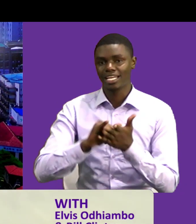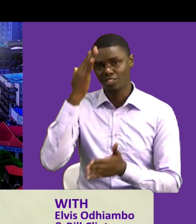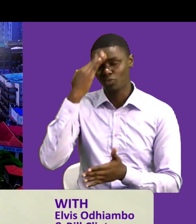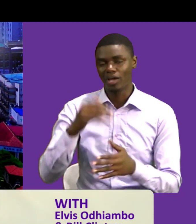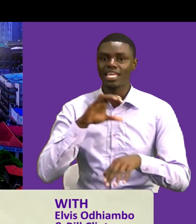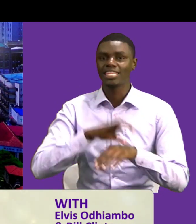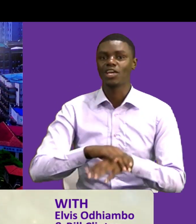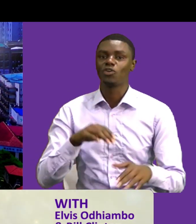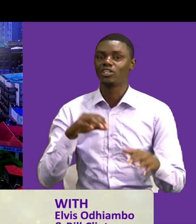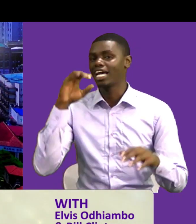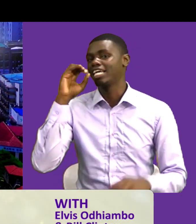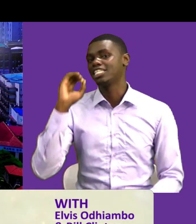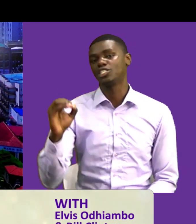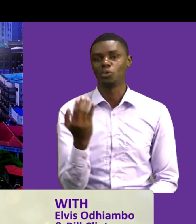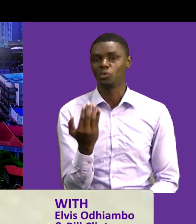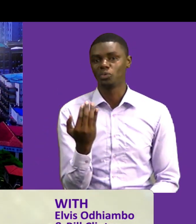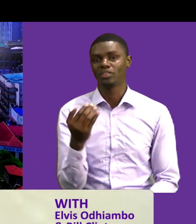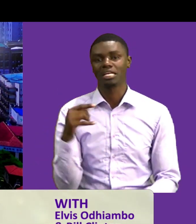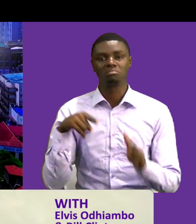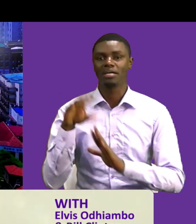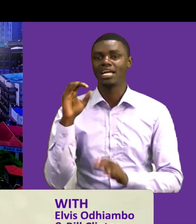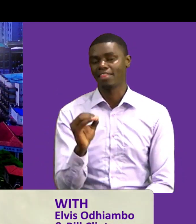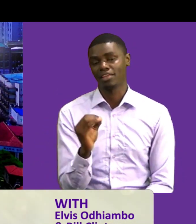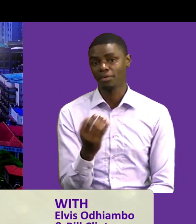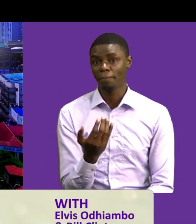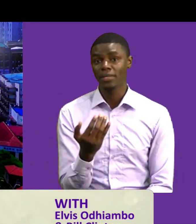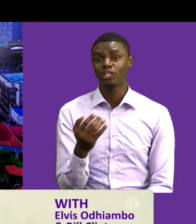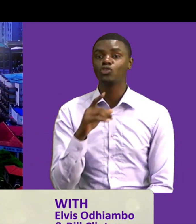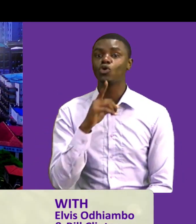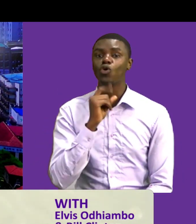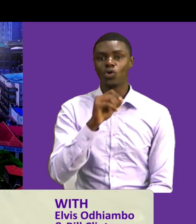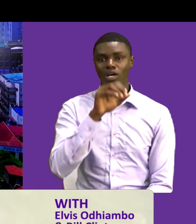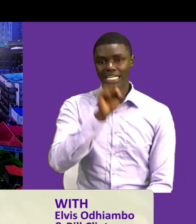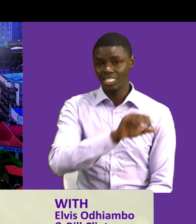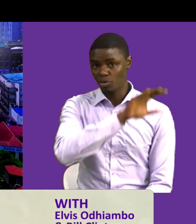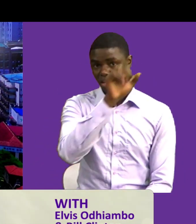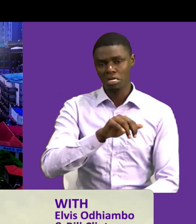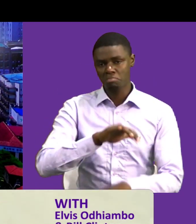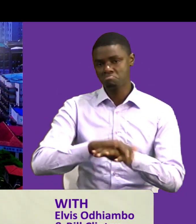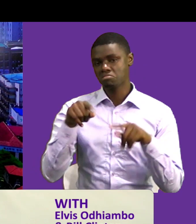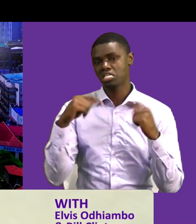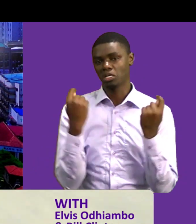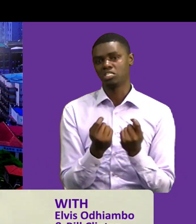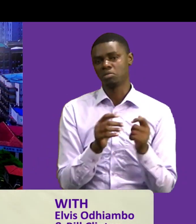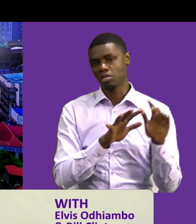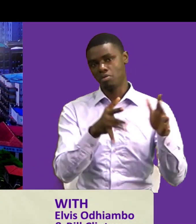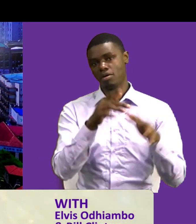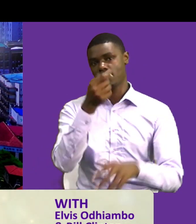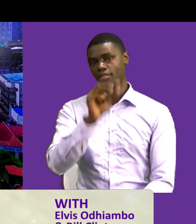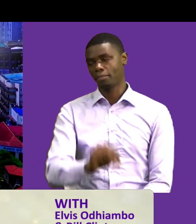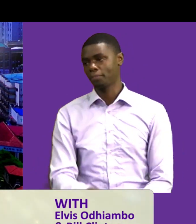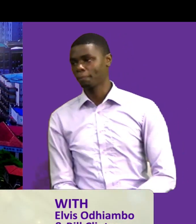get even a goal. But South Africa is a good team.